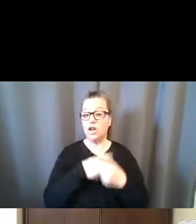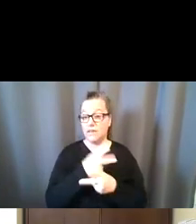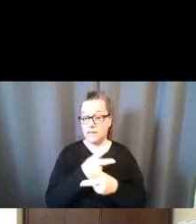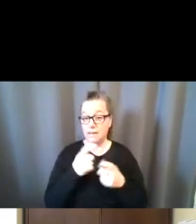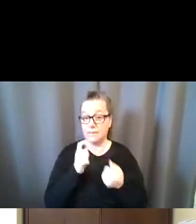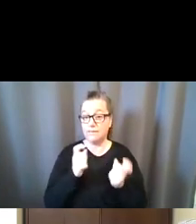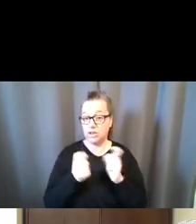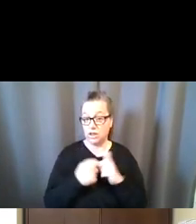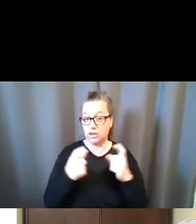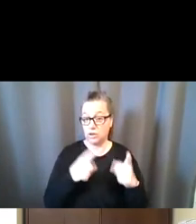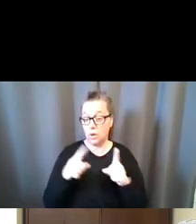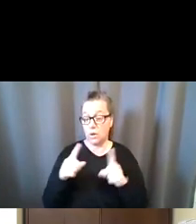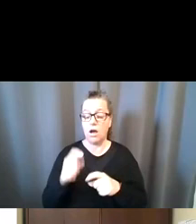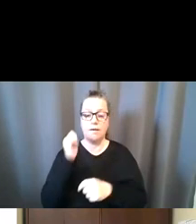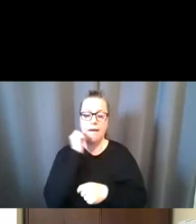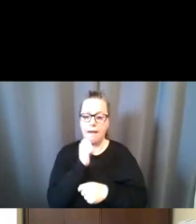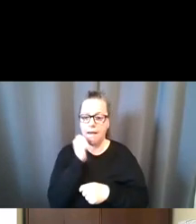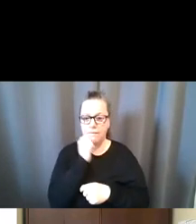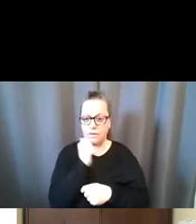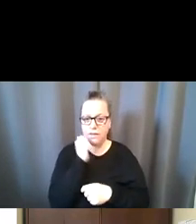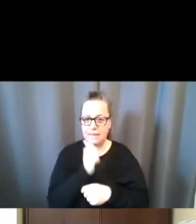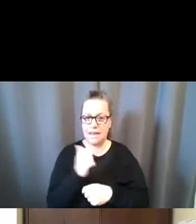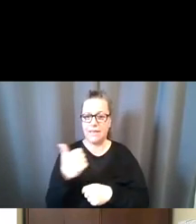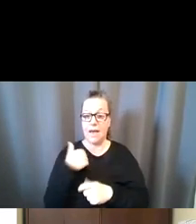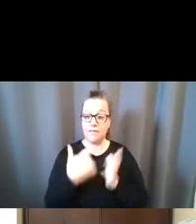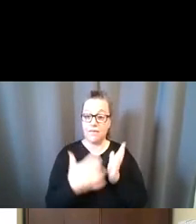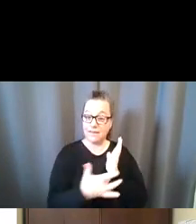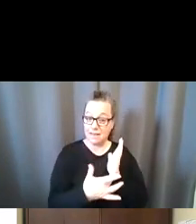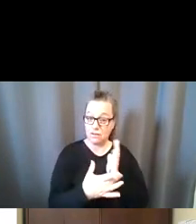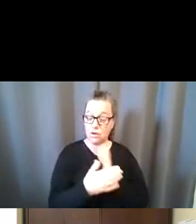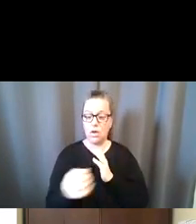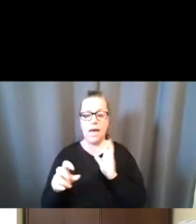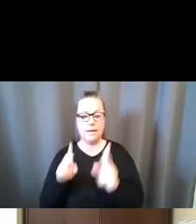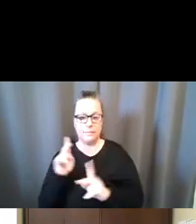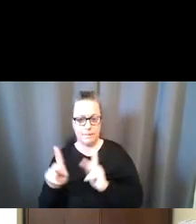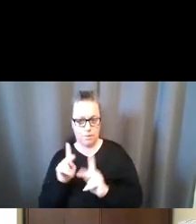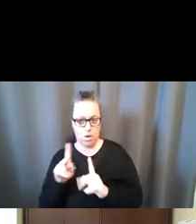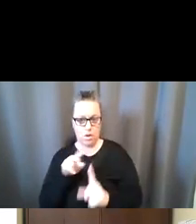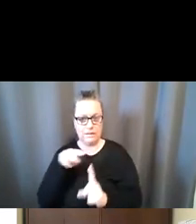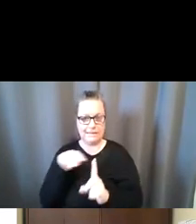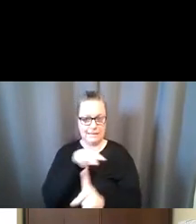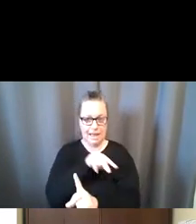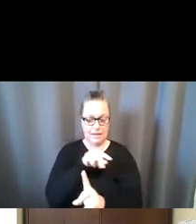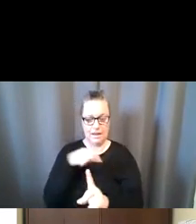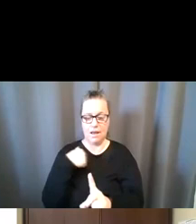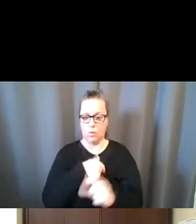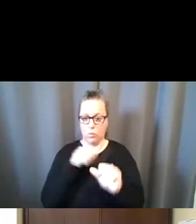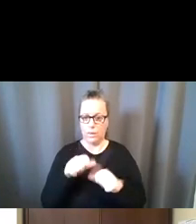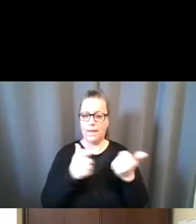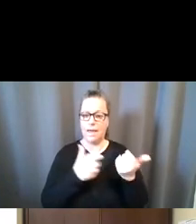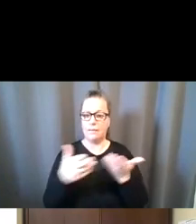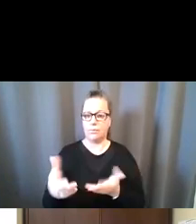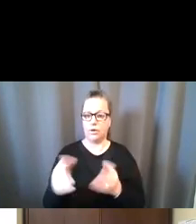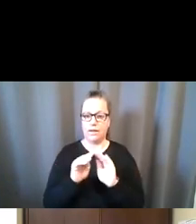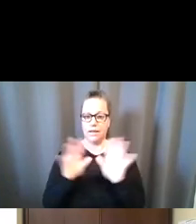in your organization every single day that have a technical side and a people side that we can bring clarity. And I love